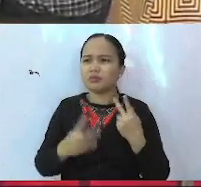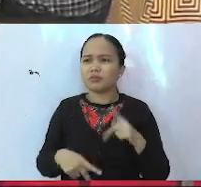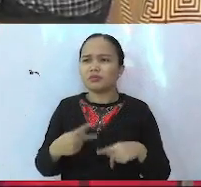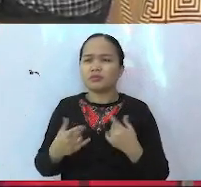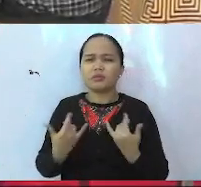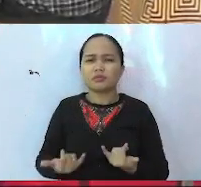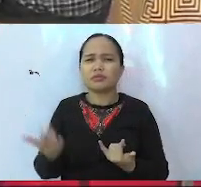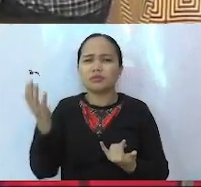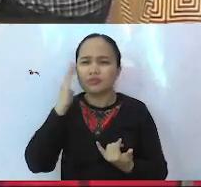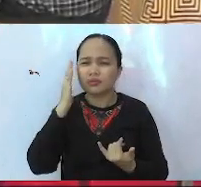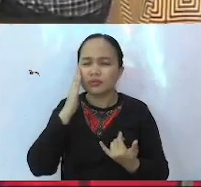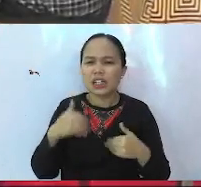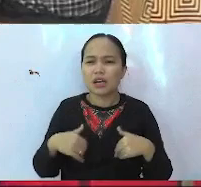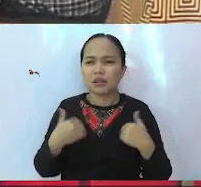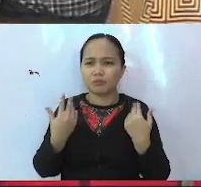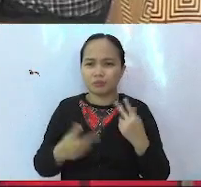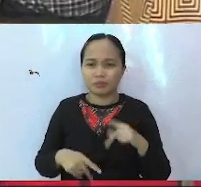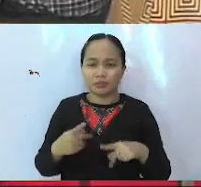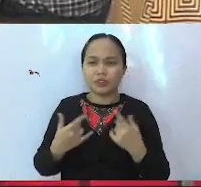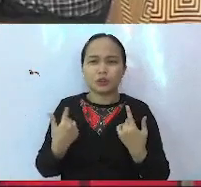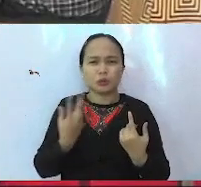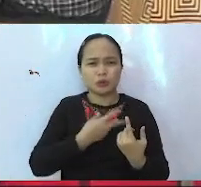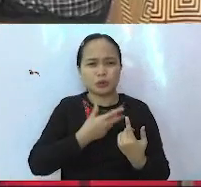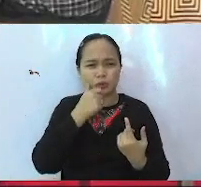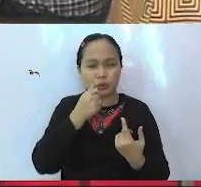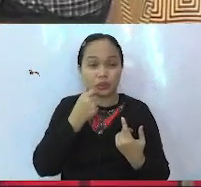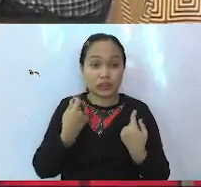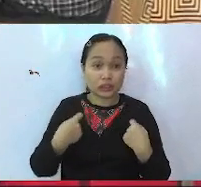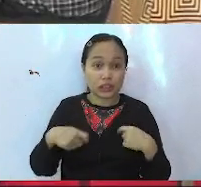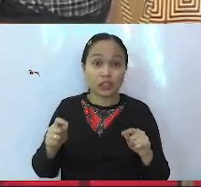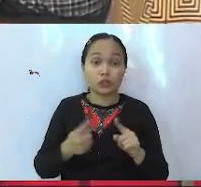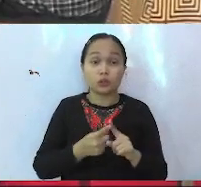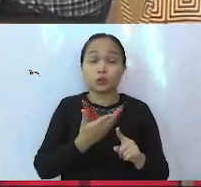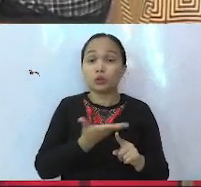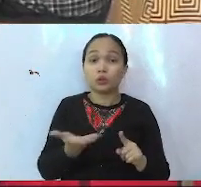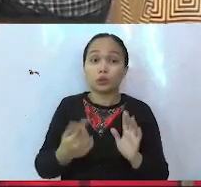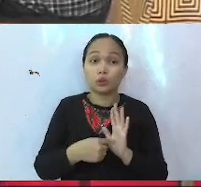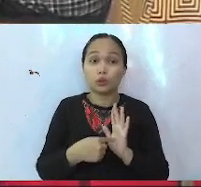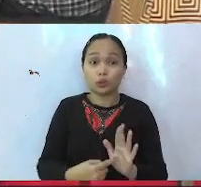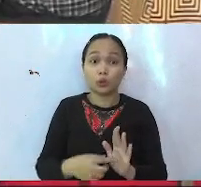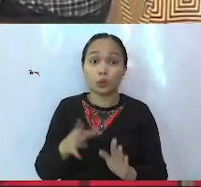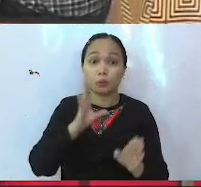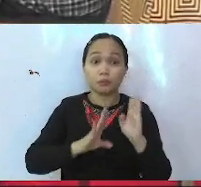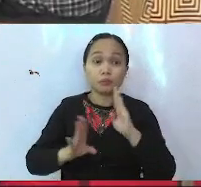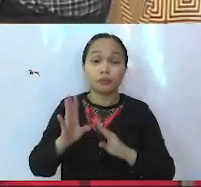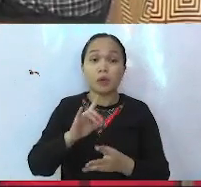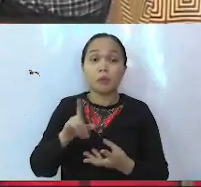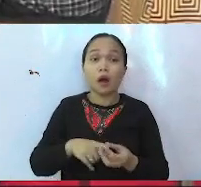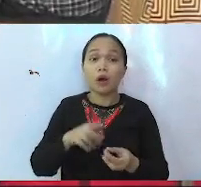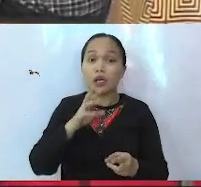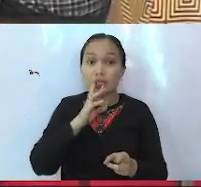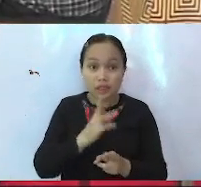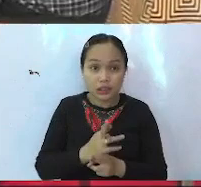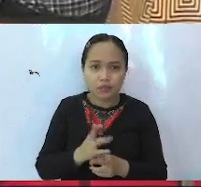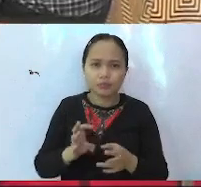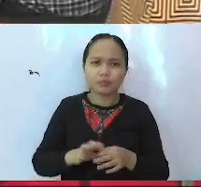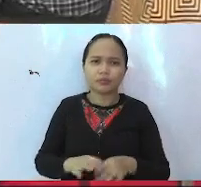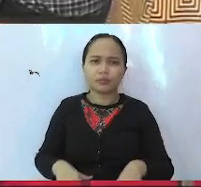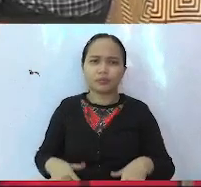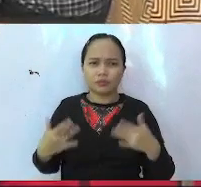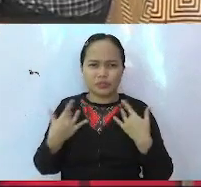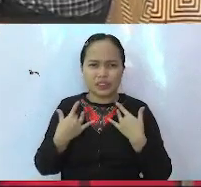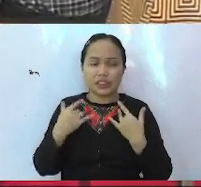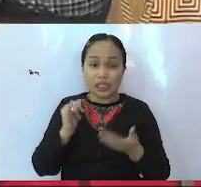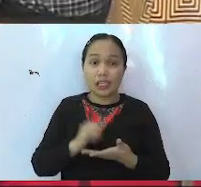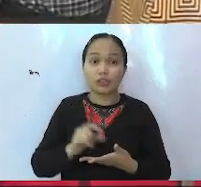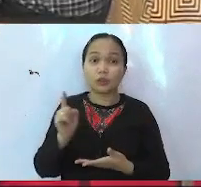know, young people always put this in mind. We're trying to show you the problem so that you will know the reality of life. Yes. You know, that's our